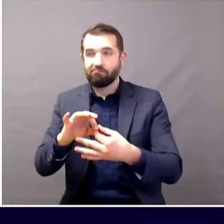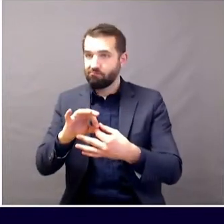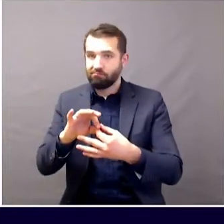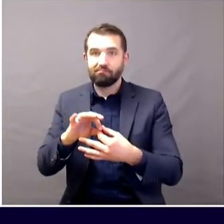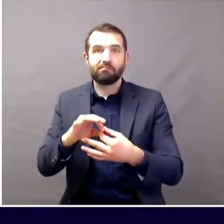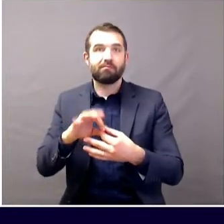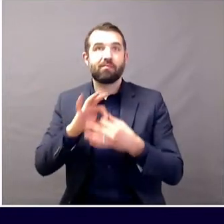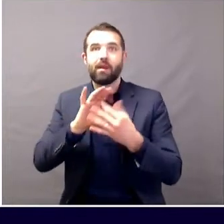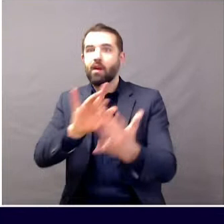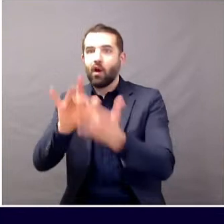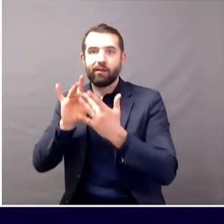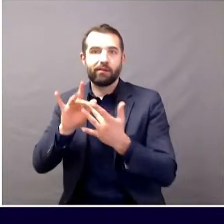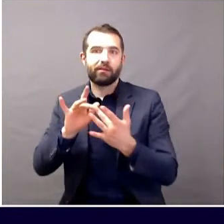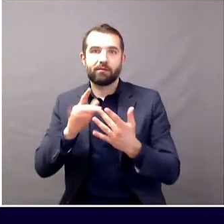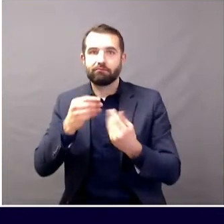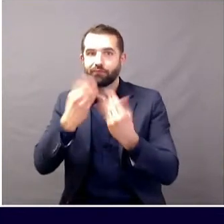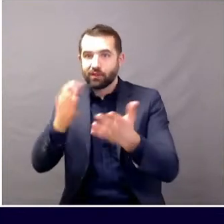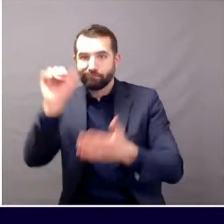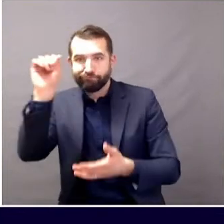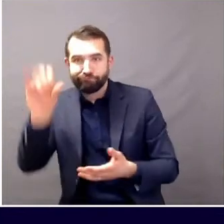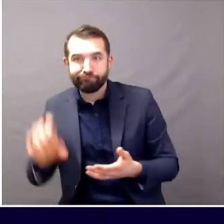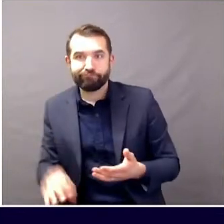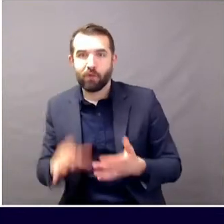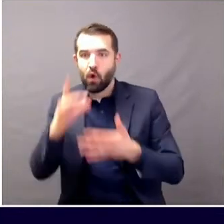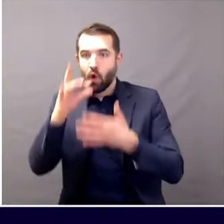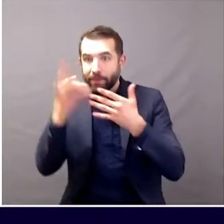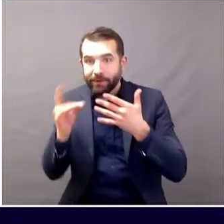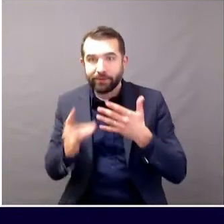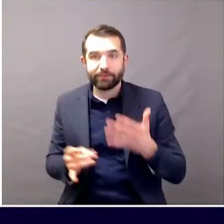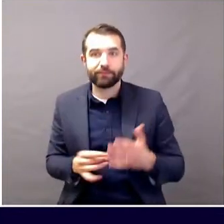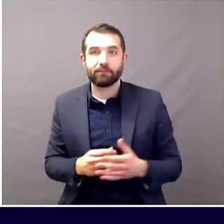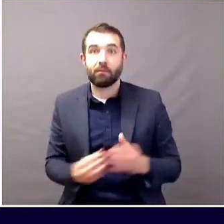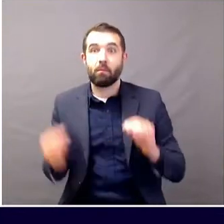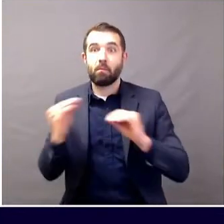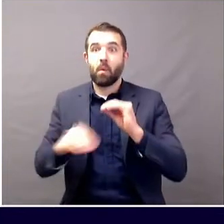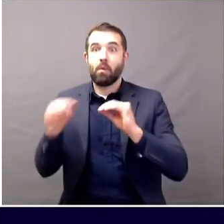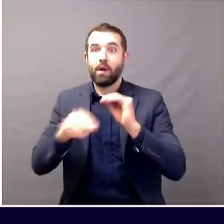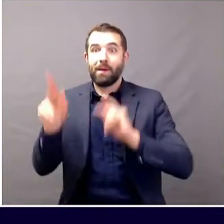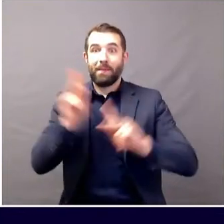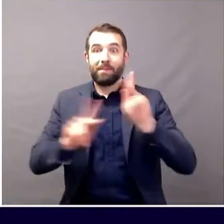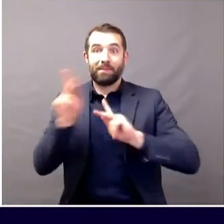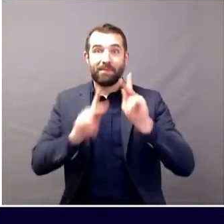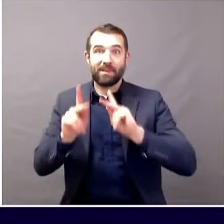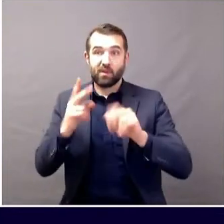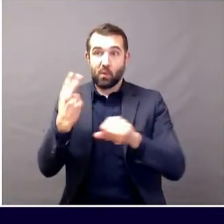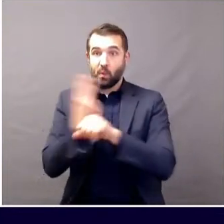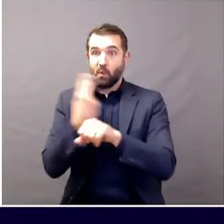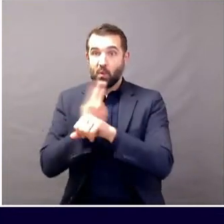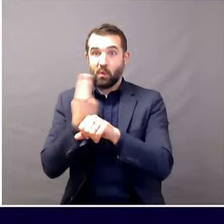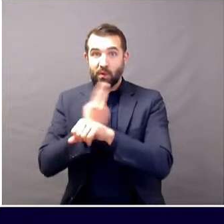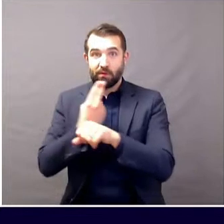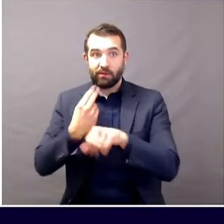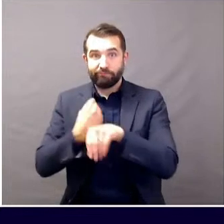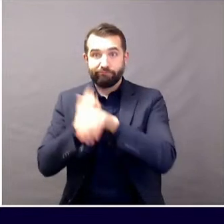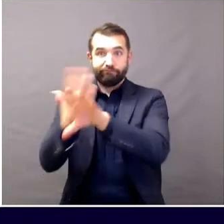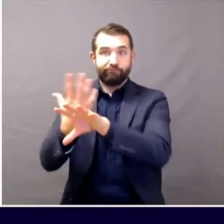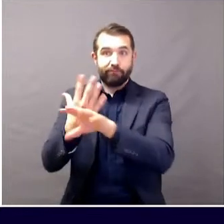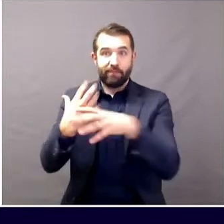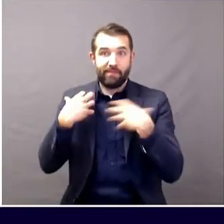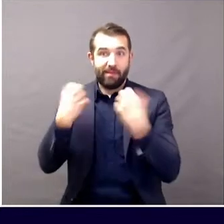pandemic. So not only are they available, but more people have been making use of them. And believe it or not, in the year 2020, even